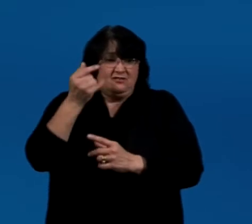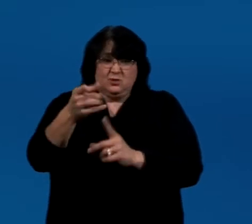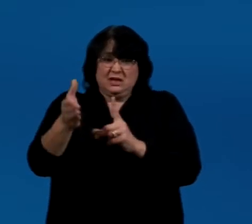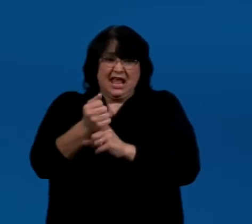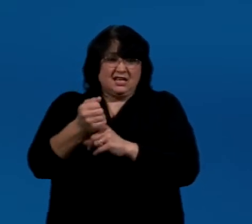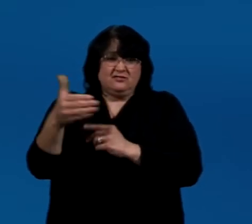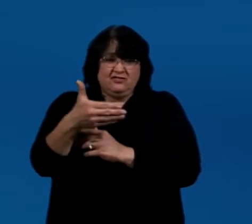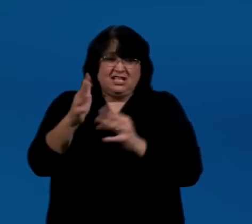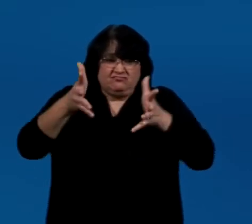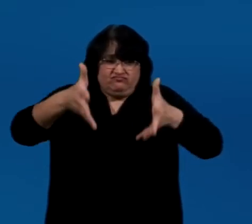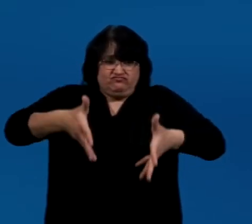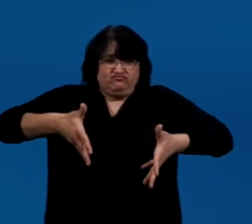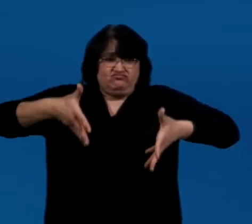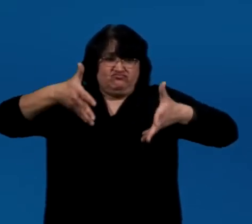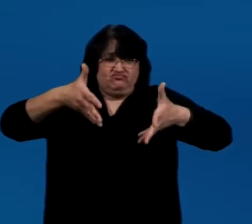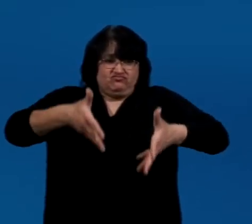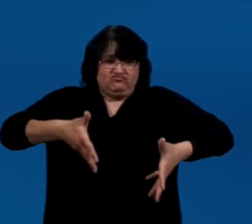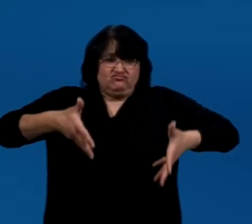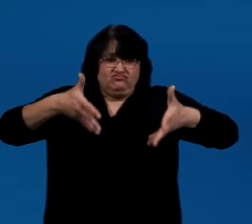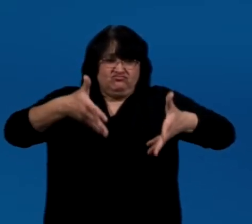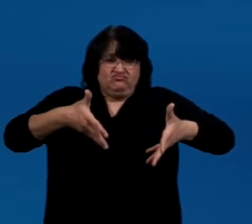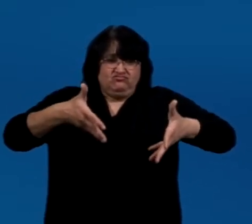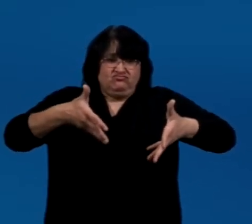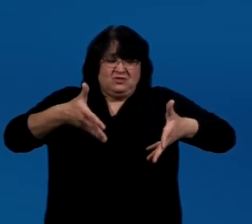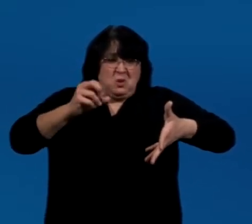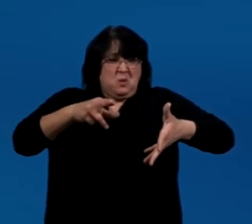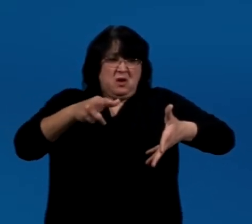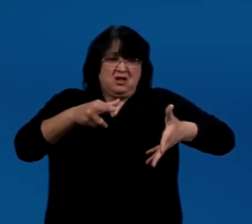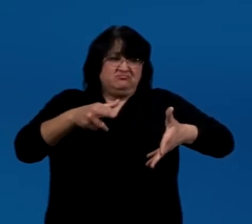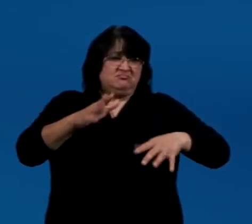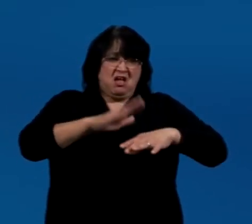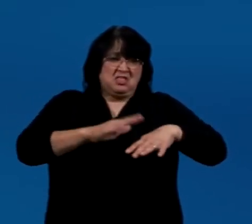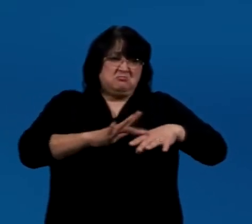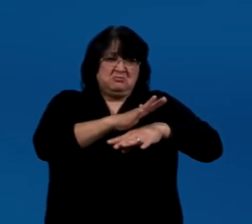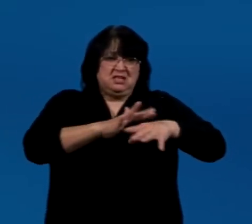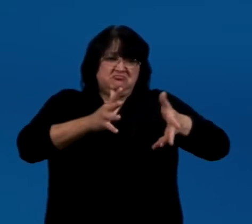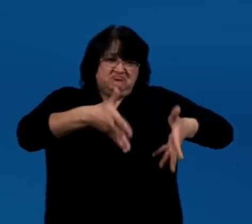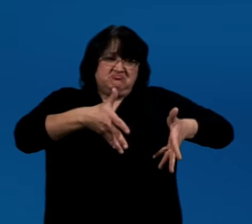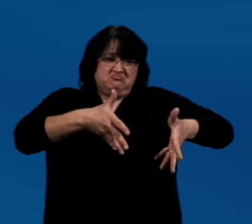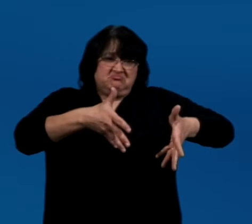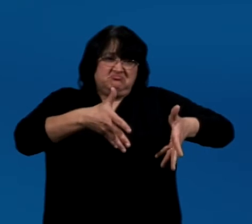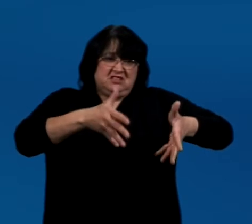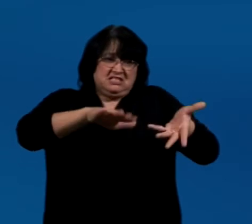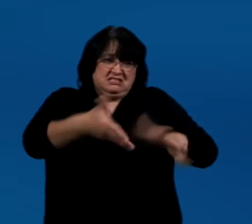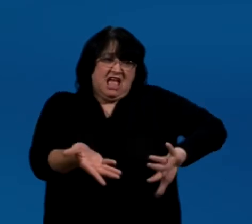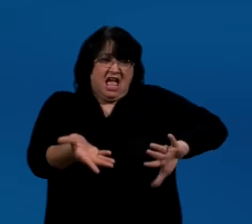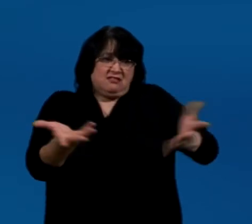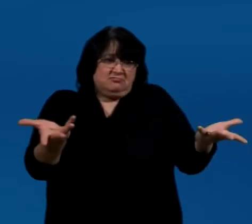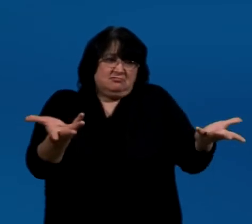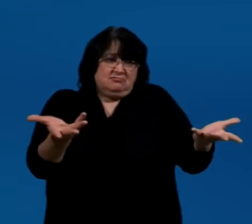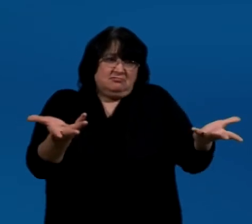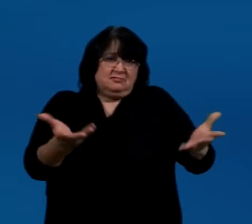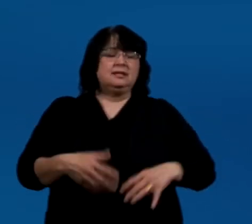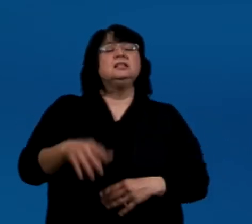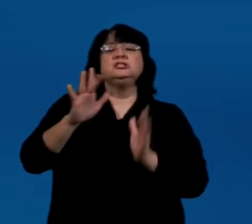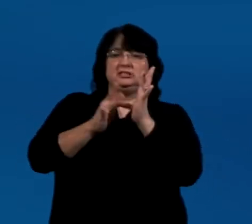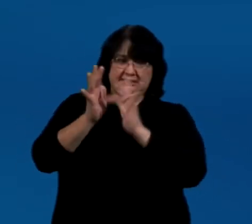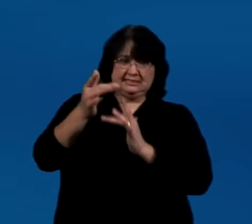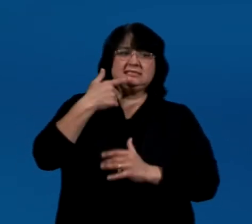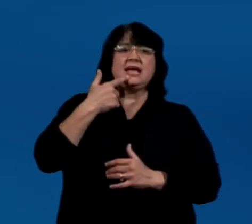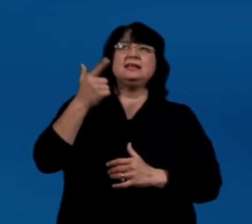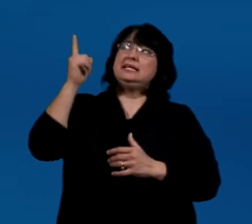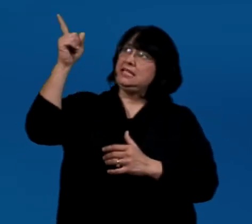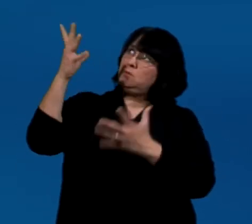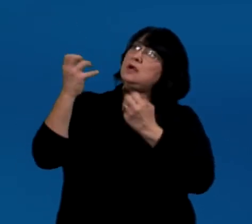and then let them lay in a bucket? Or lay on the shore, or sit on the stringer and die. Jesus said he wants us to have fruit that